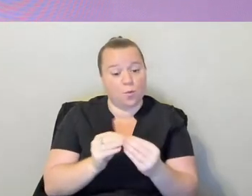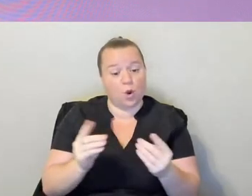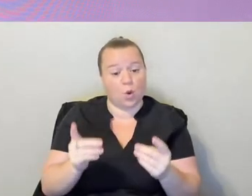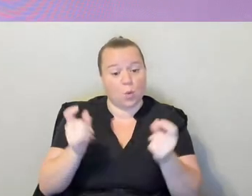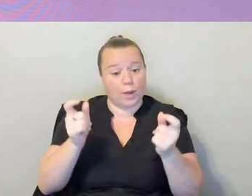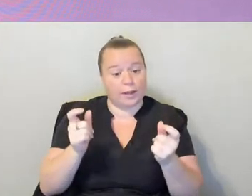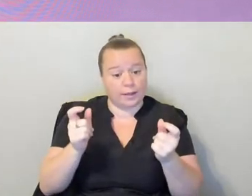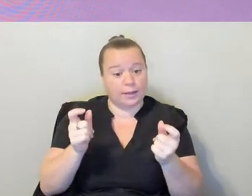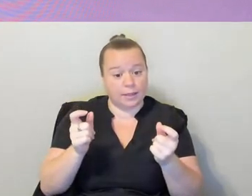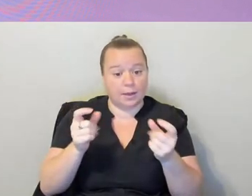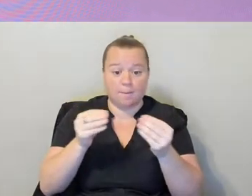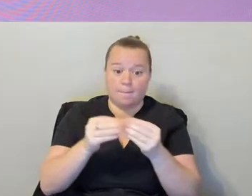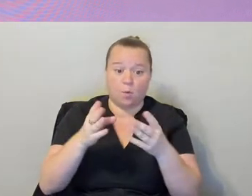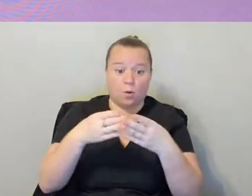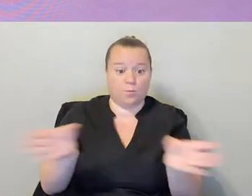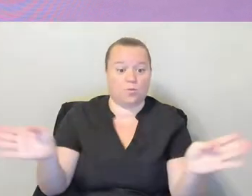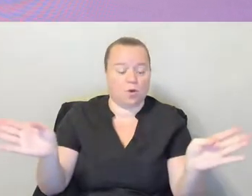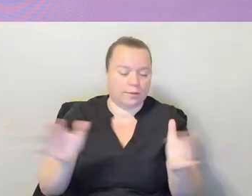and more broadly?